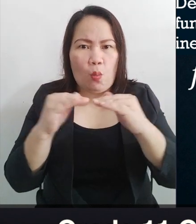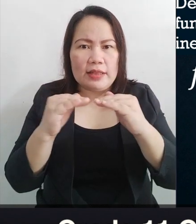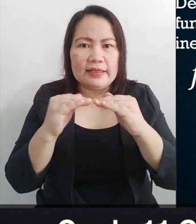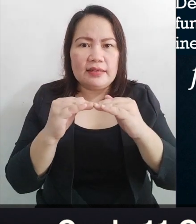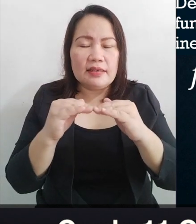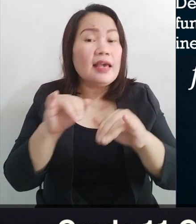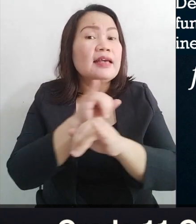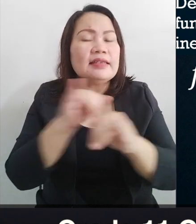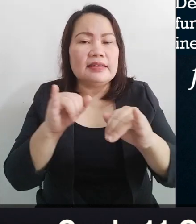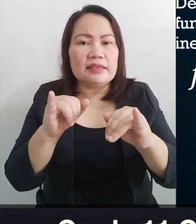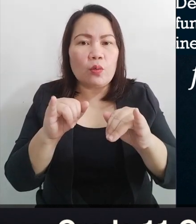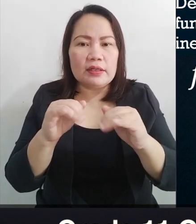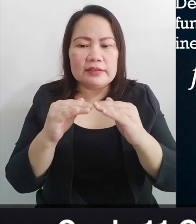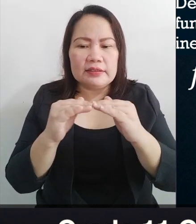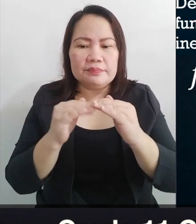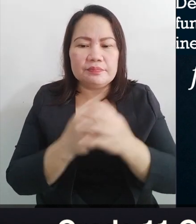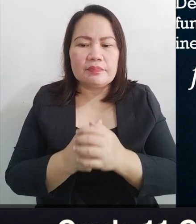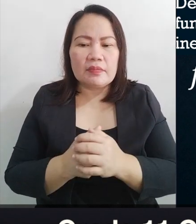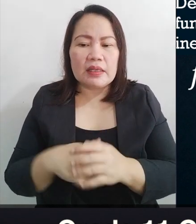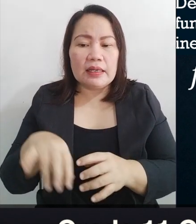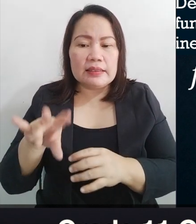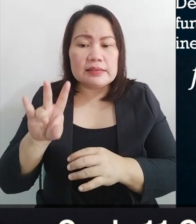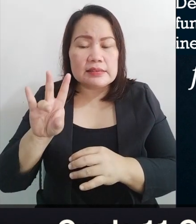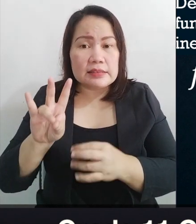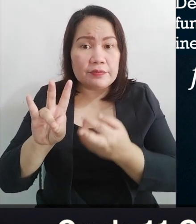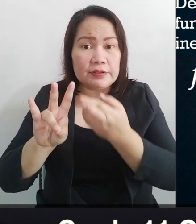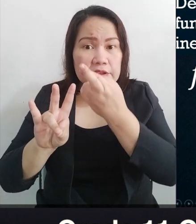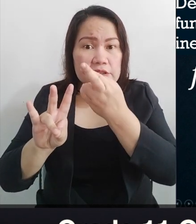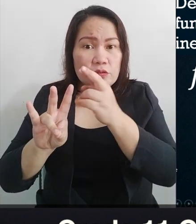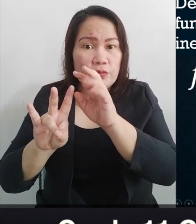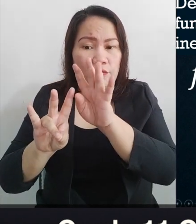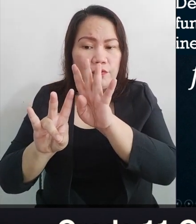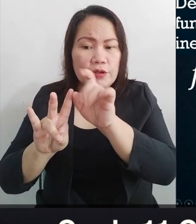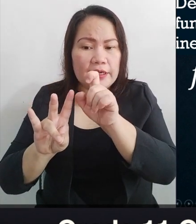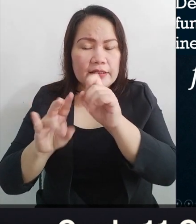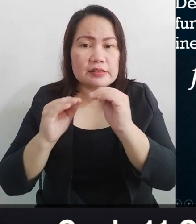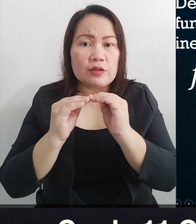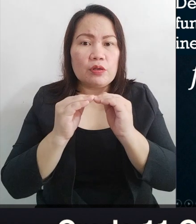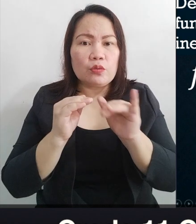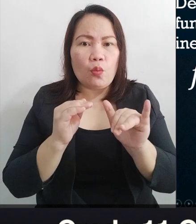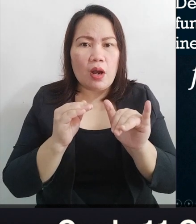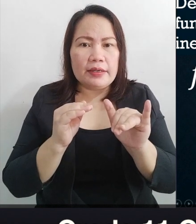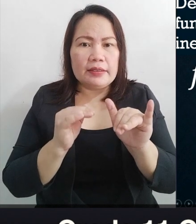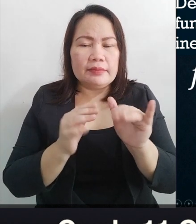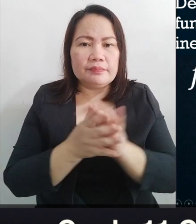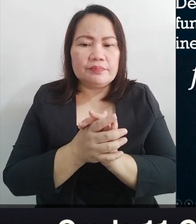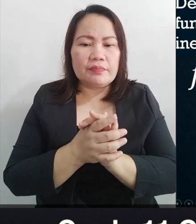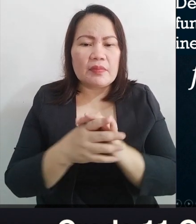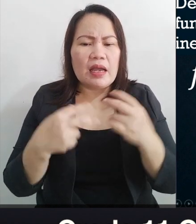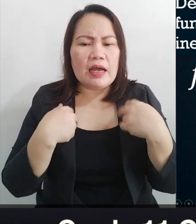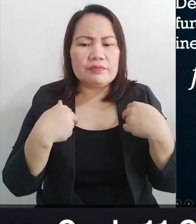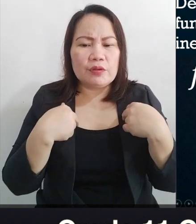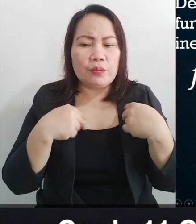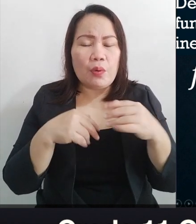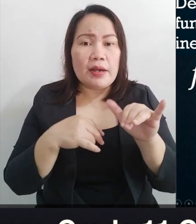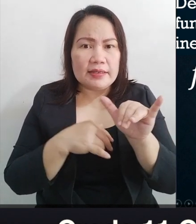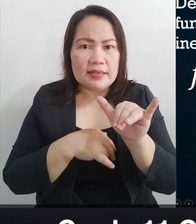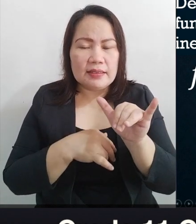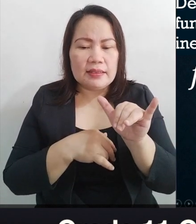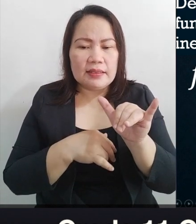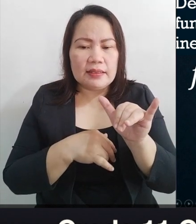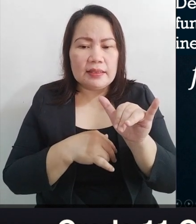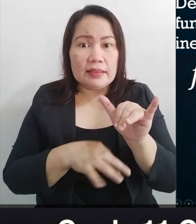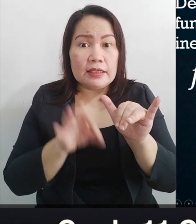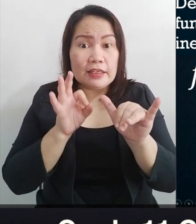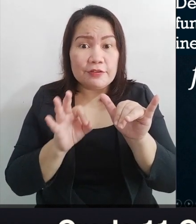exponential inequality. Another, we have 7 raised to 4x is equal to y. So, meron